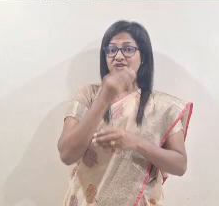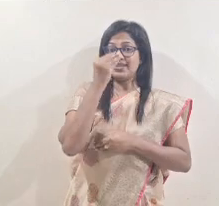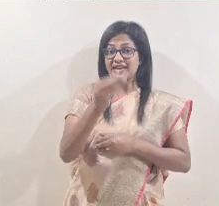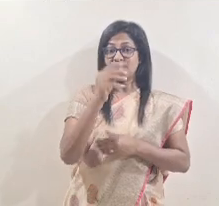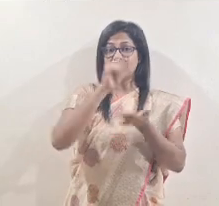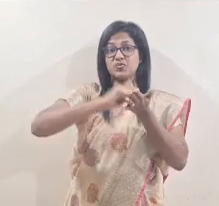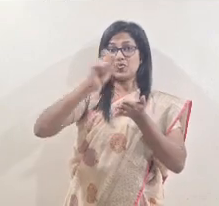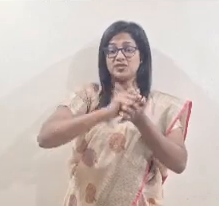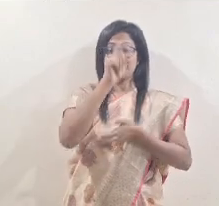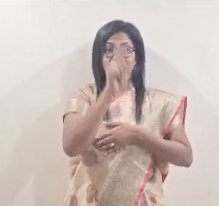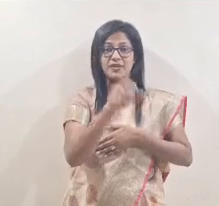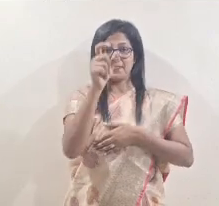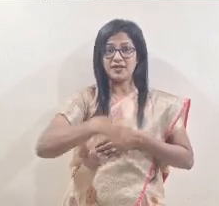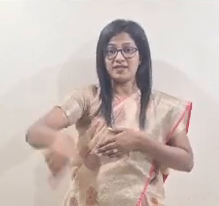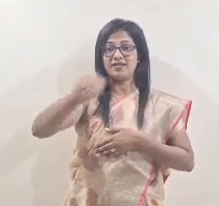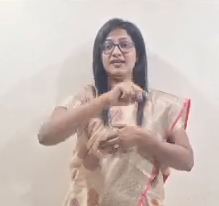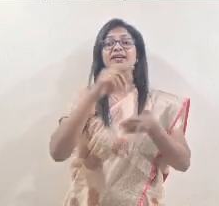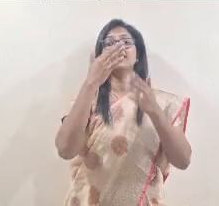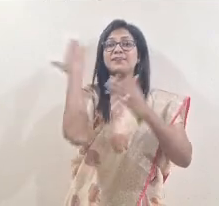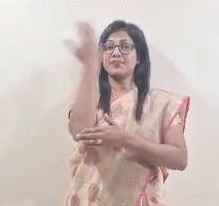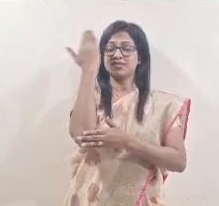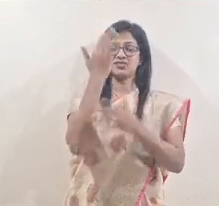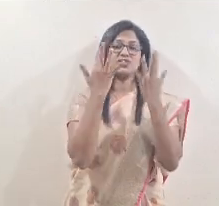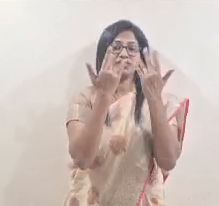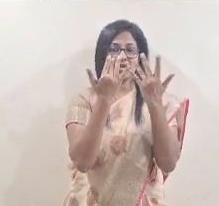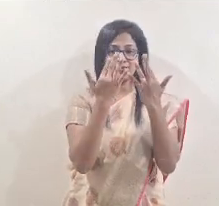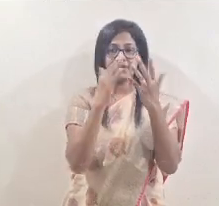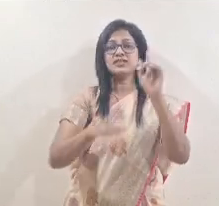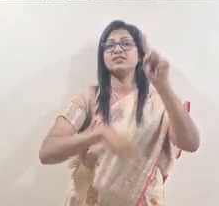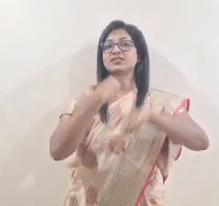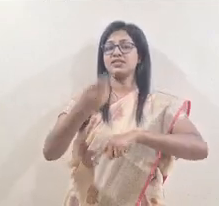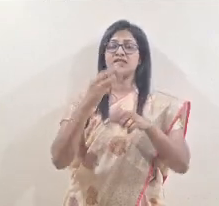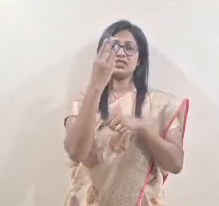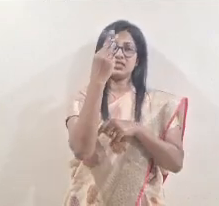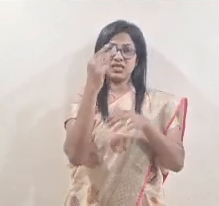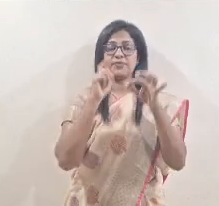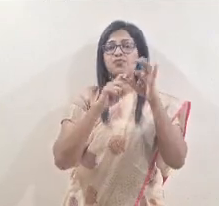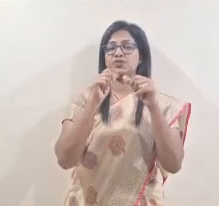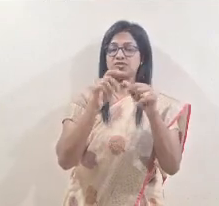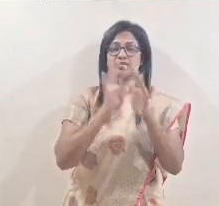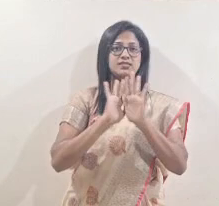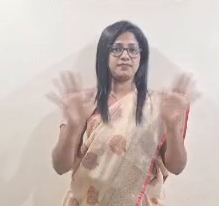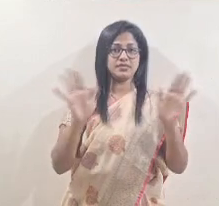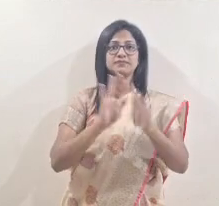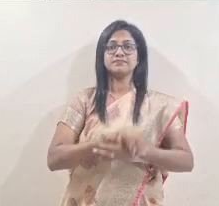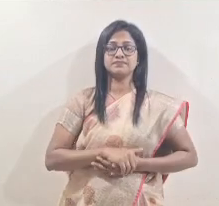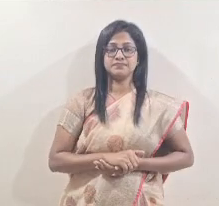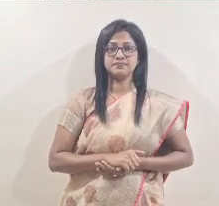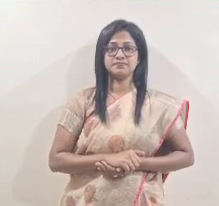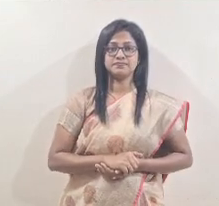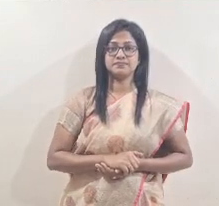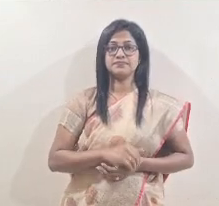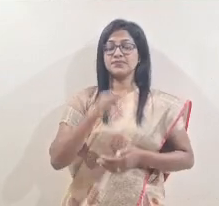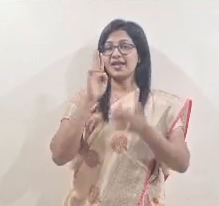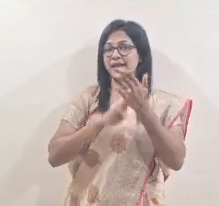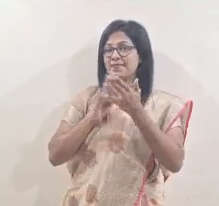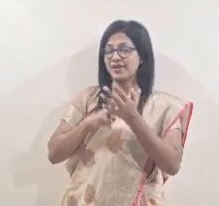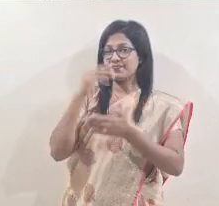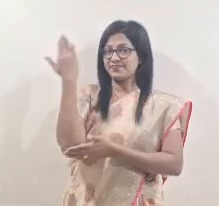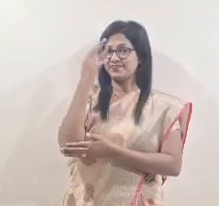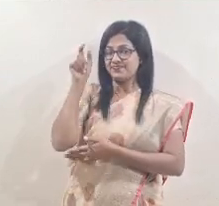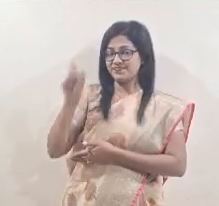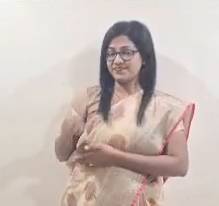the authors that you have 10 minutes for presentation, followed by a 3-minute question answer session. Okay. Professor Manoj M,